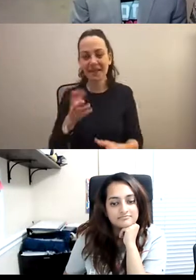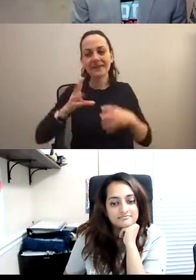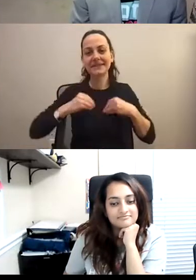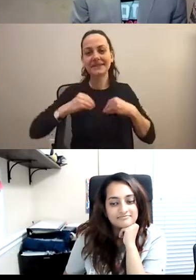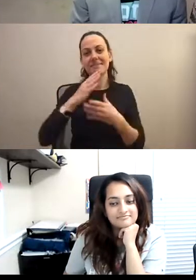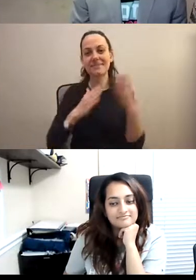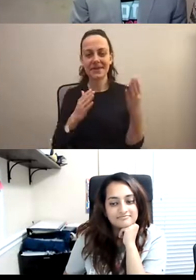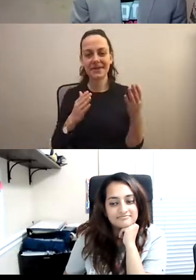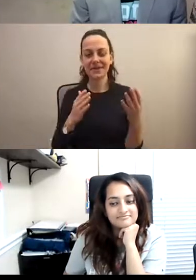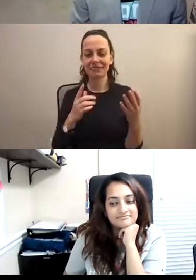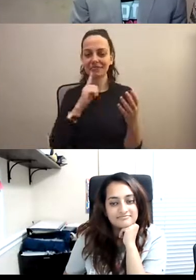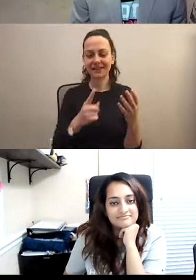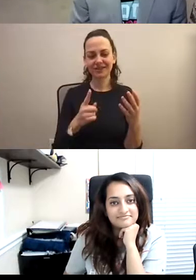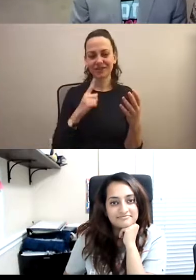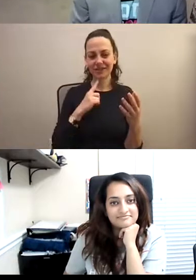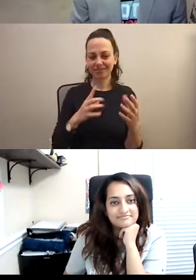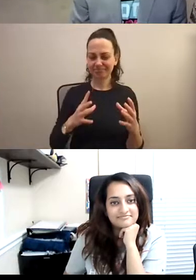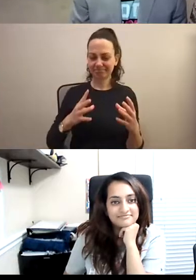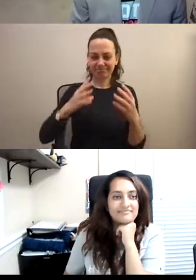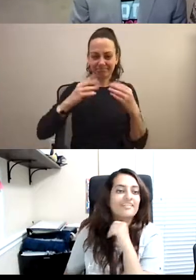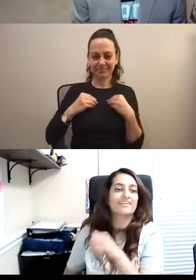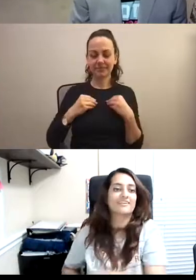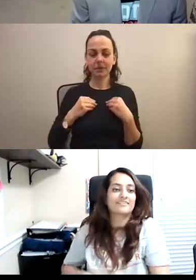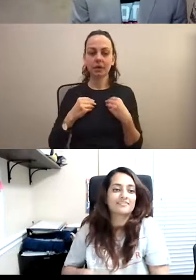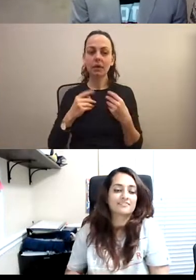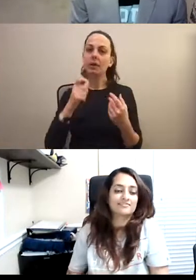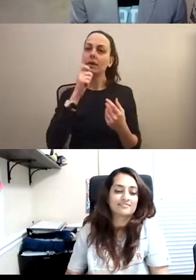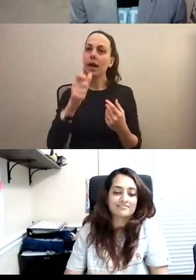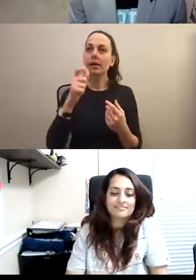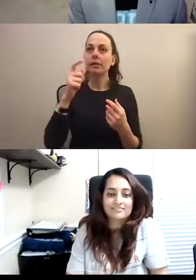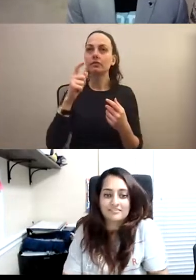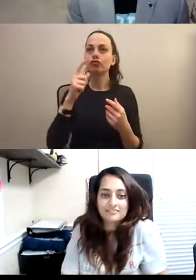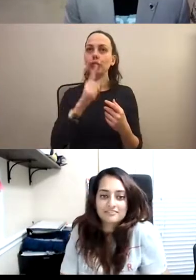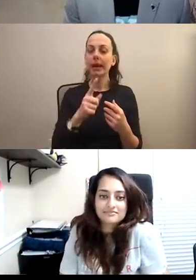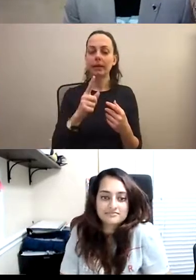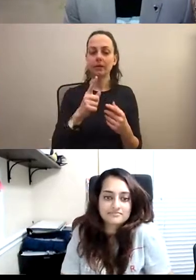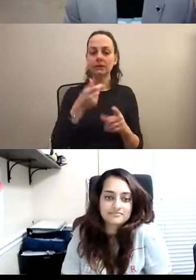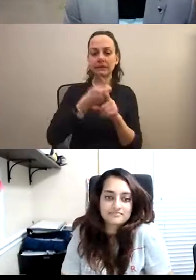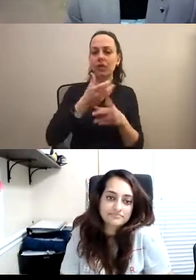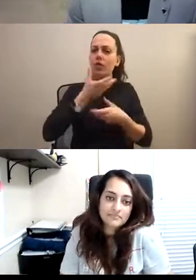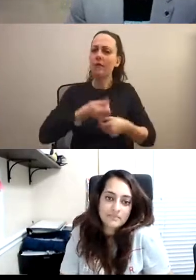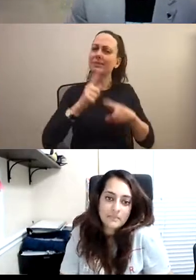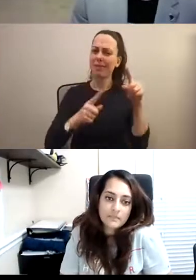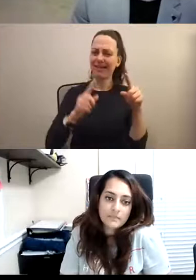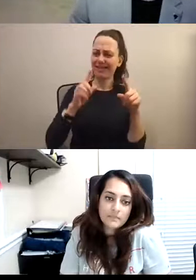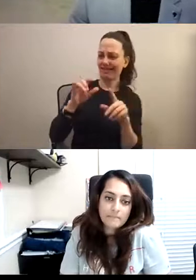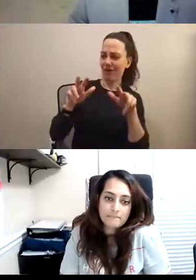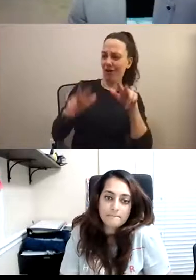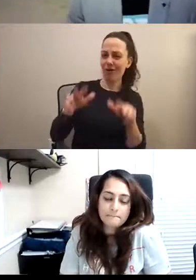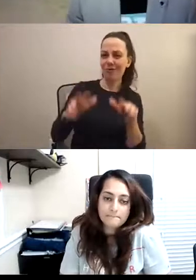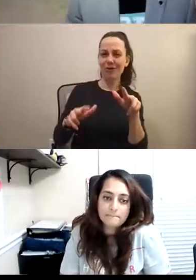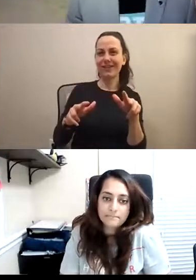just lean into not so much the self-confidence part, but like the awkward,